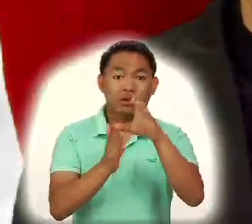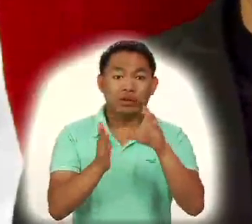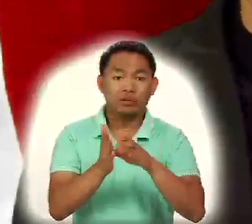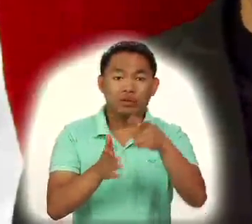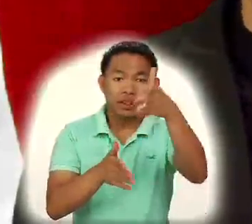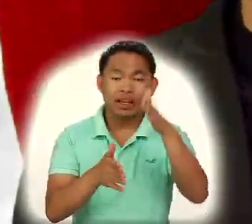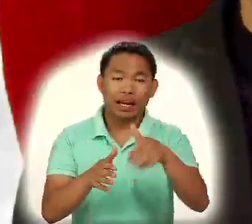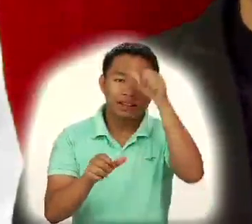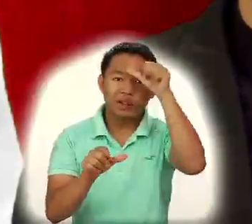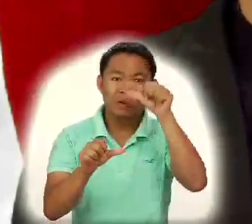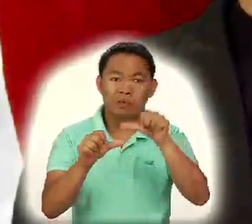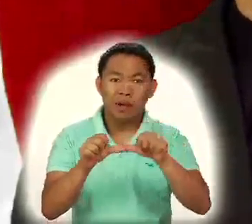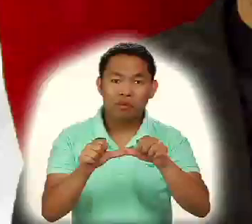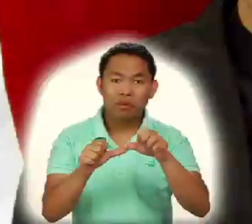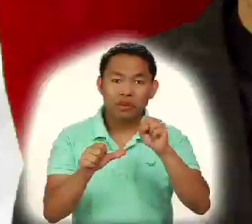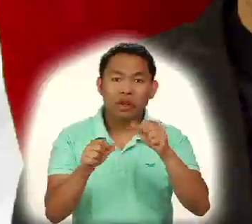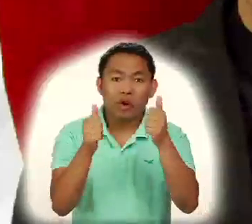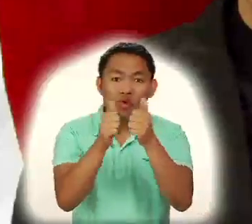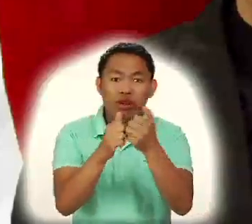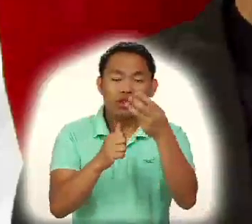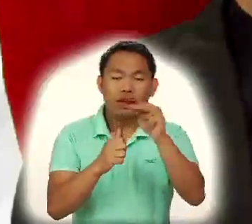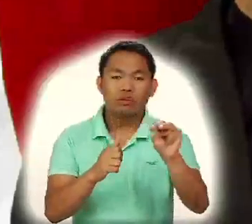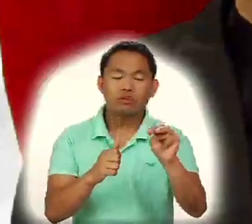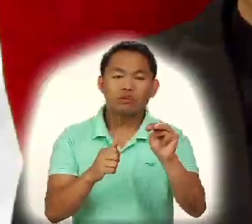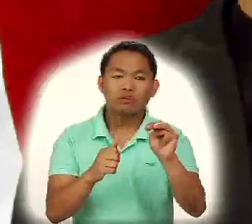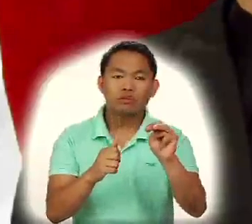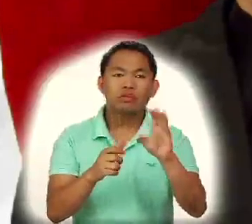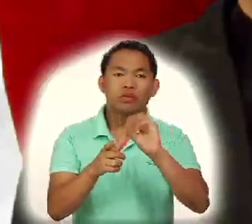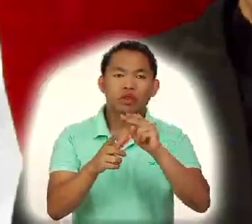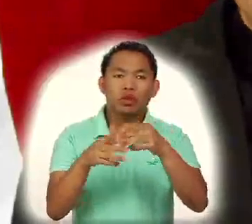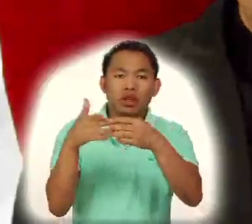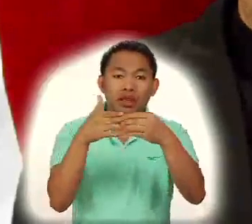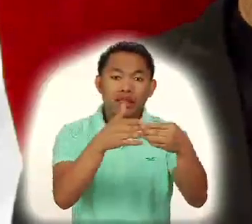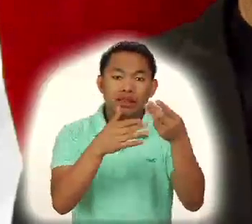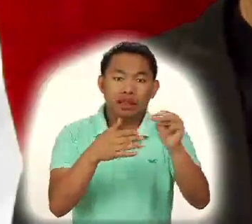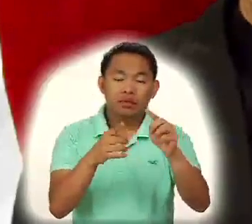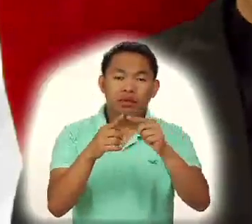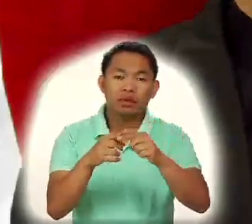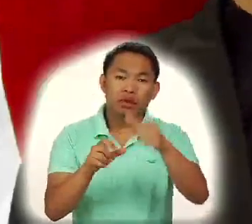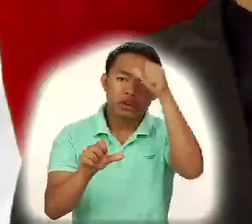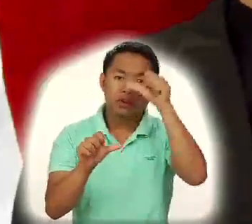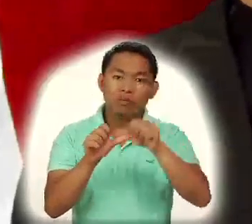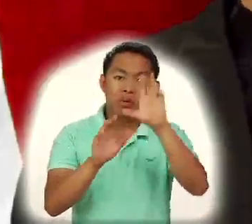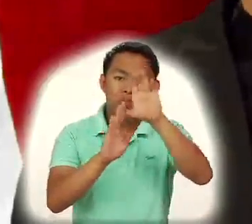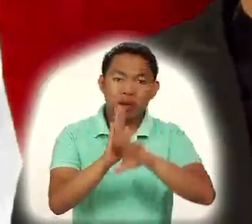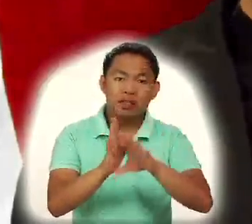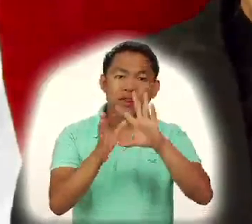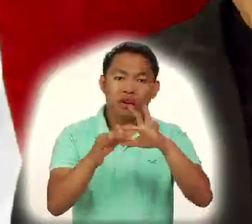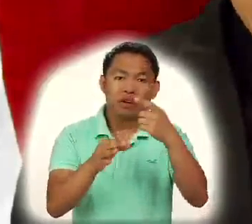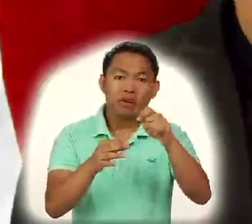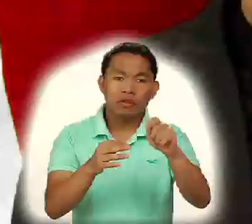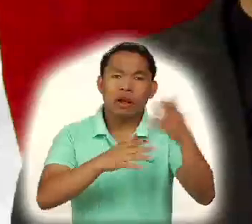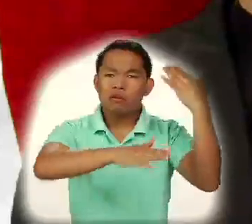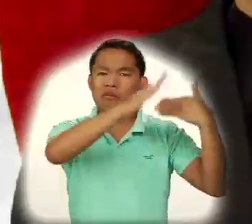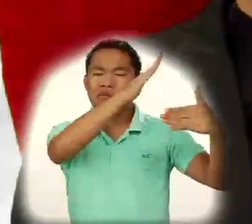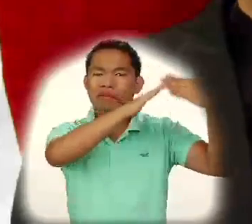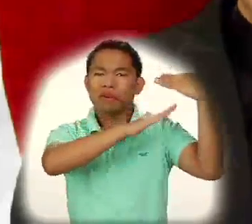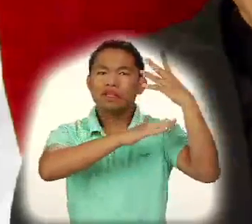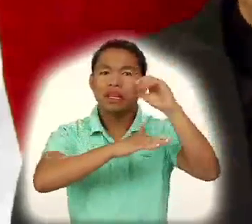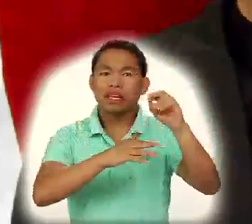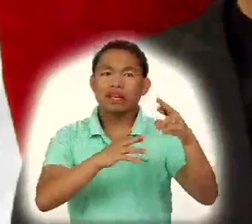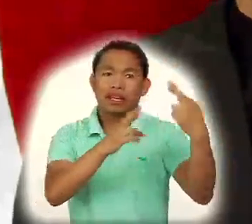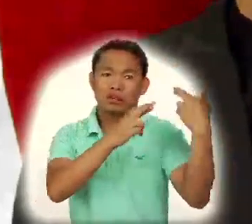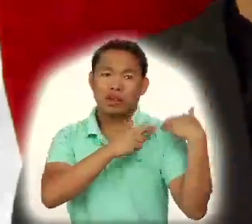God remembers with them, or leads them to a remembrance of their past and the role of